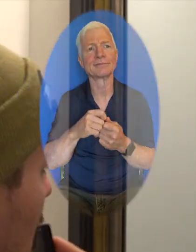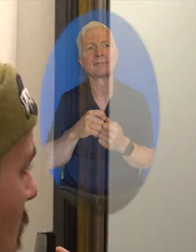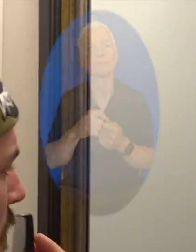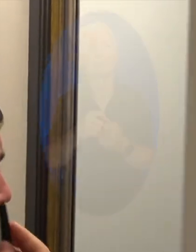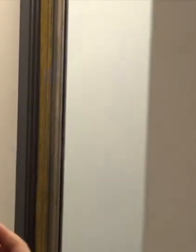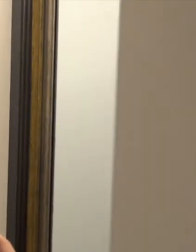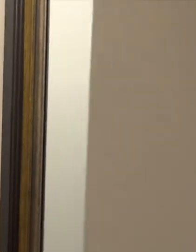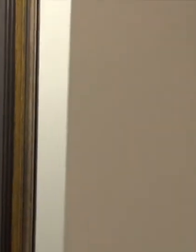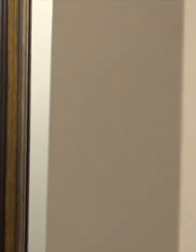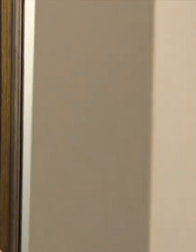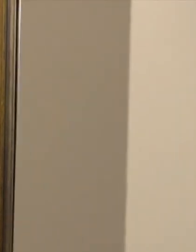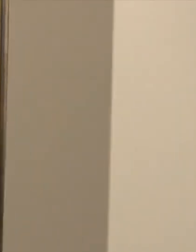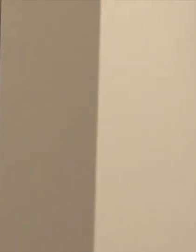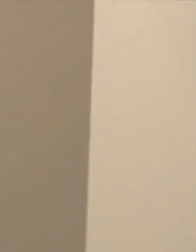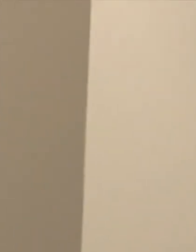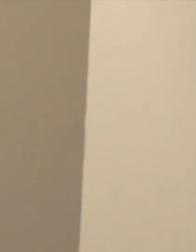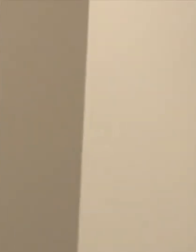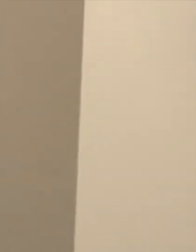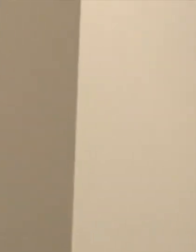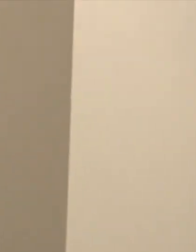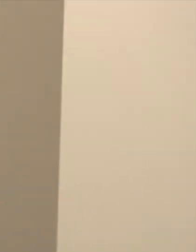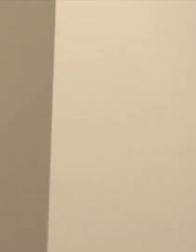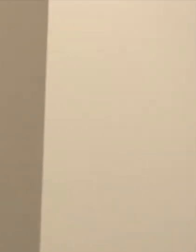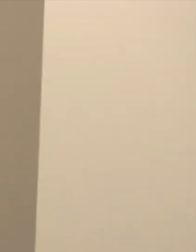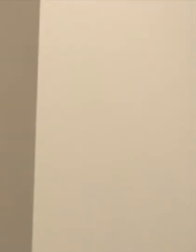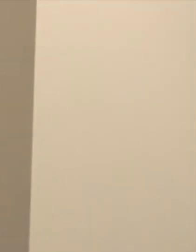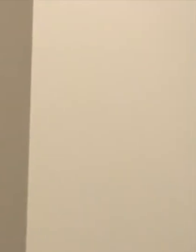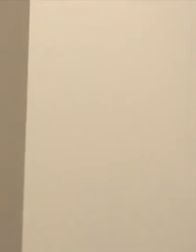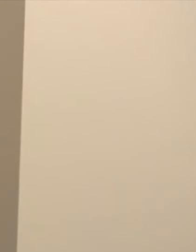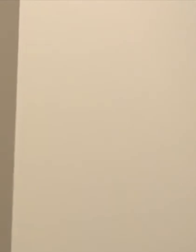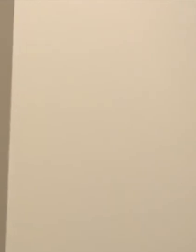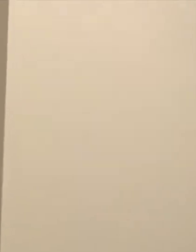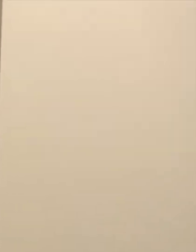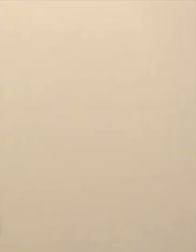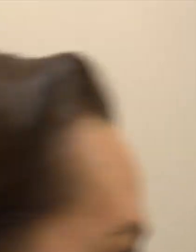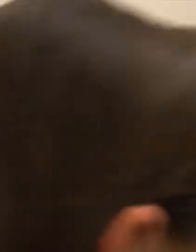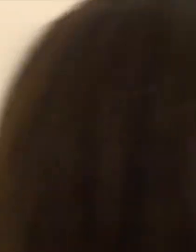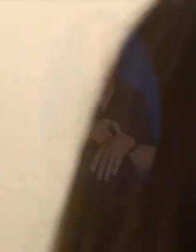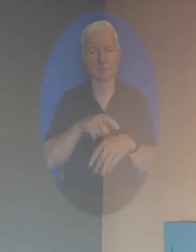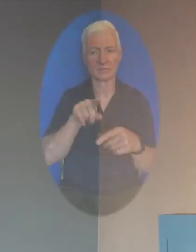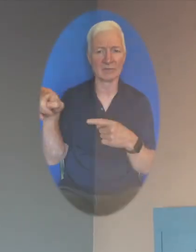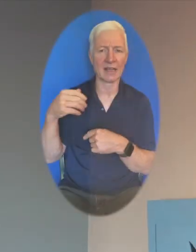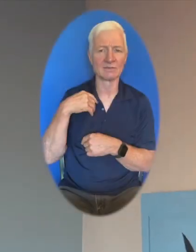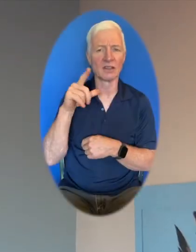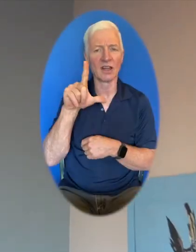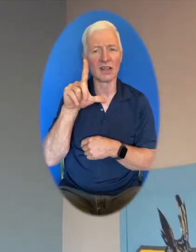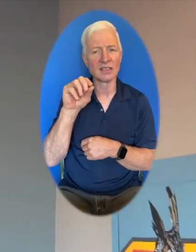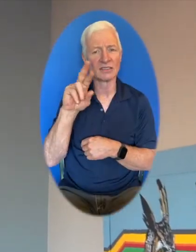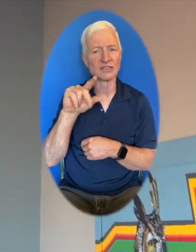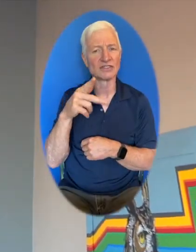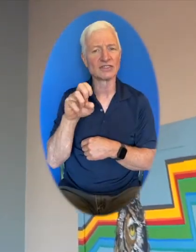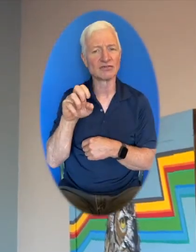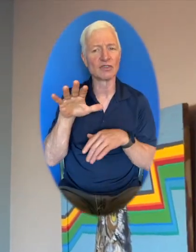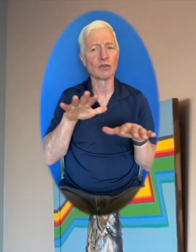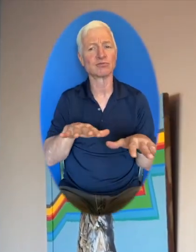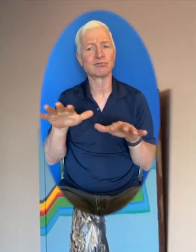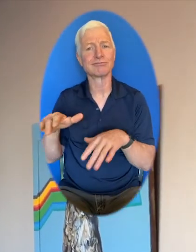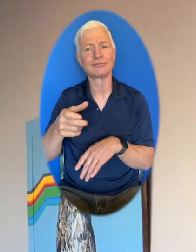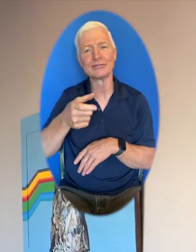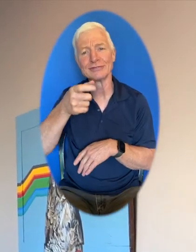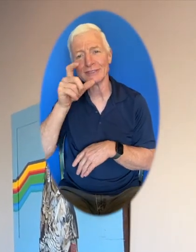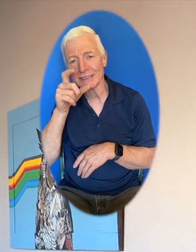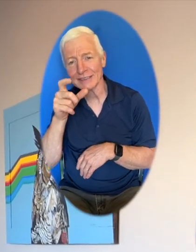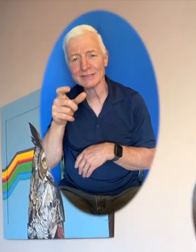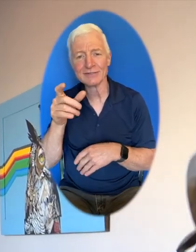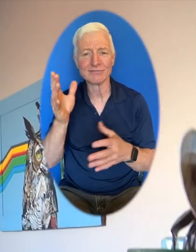dryers, lotion, contact solution, Q-tips, and a helpful ear rinse solution. Give yourself time to relax in the lounge